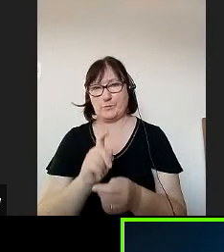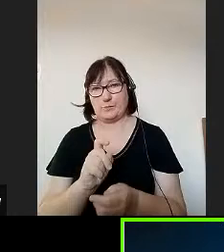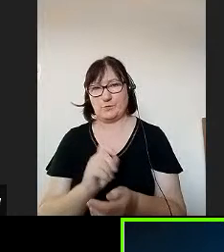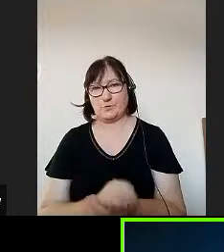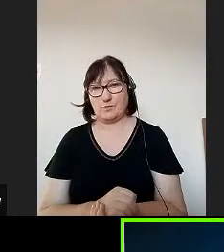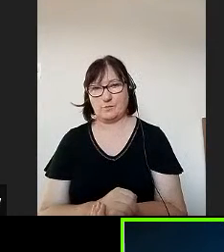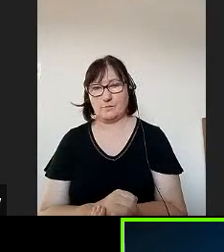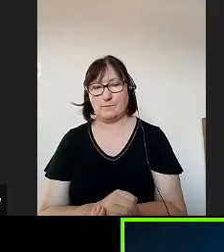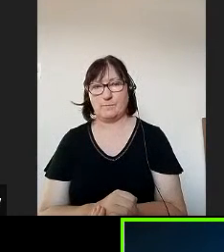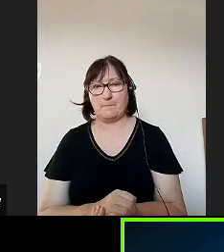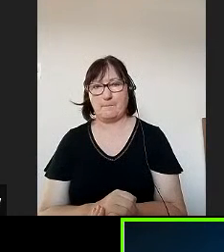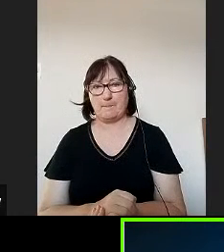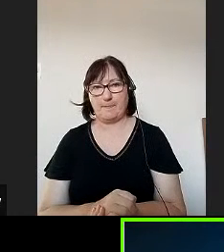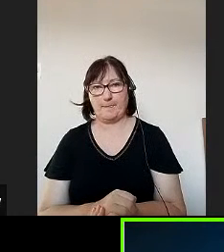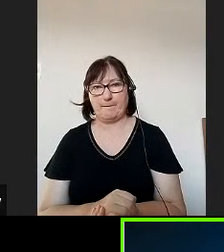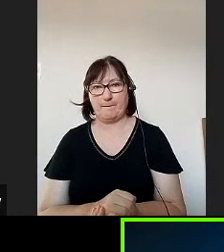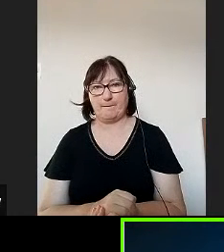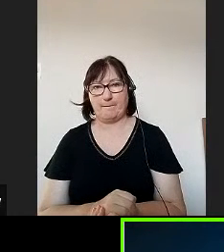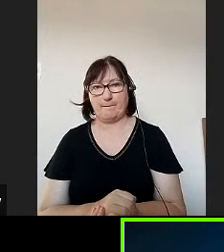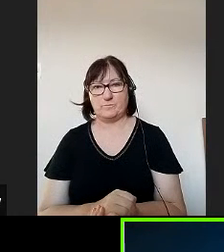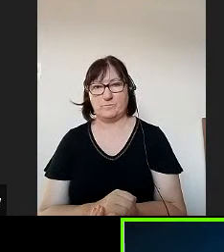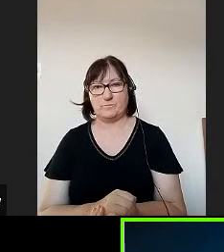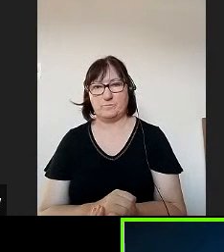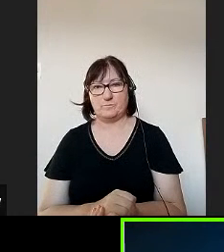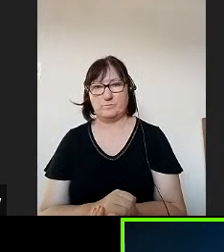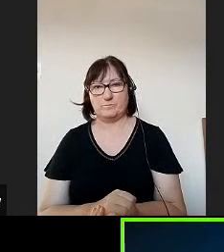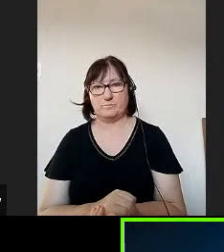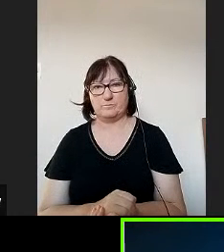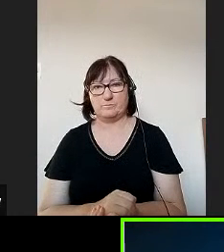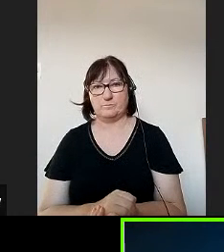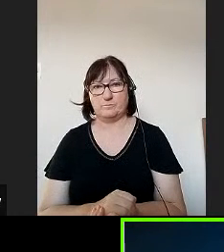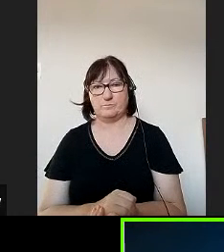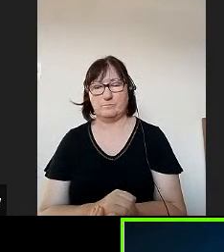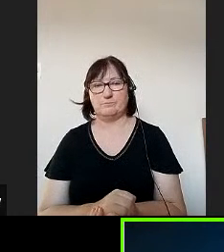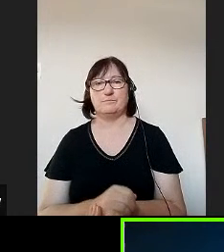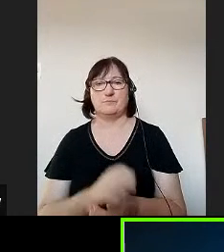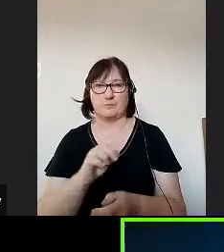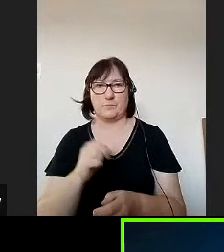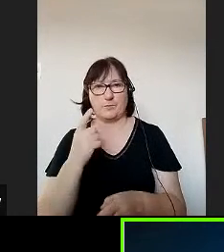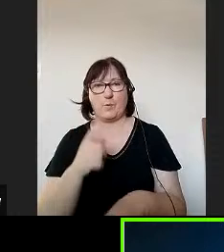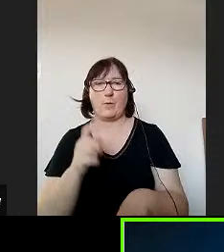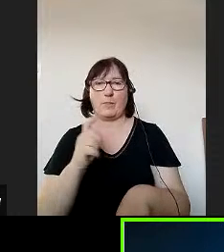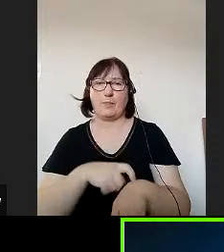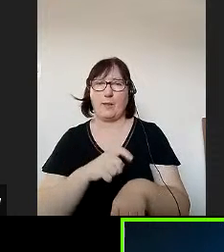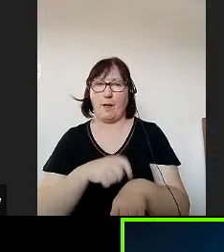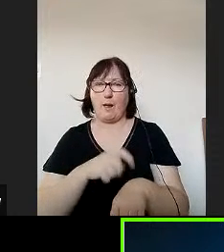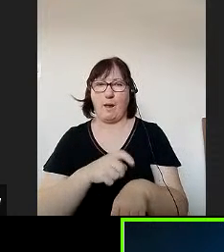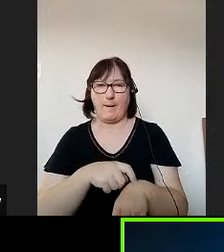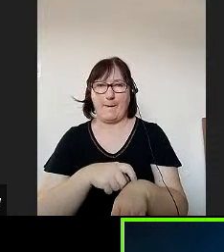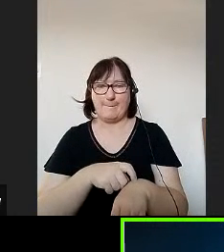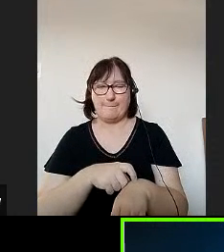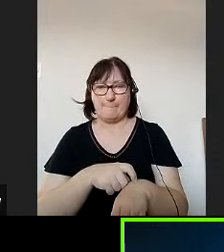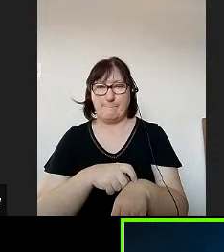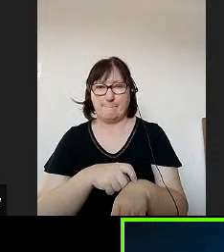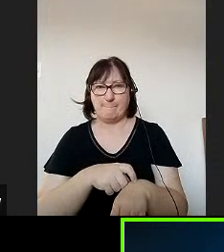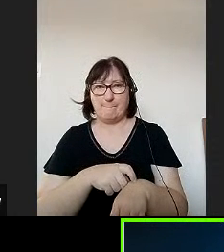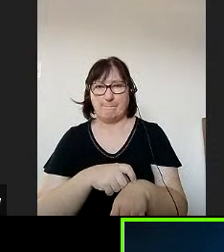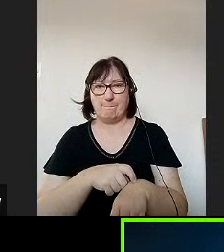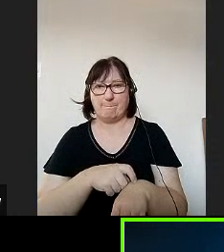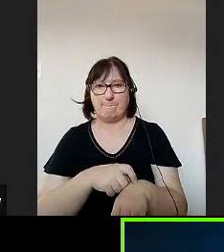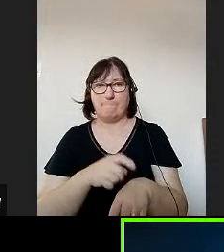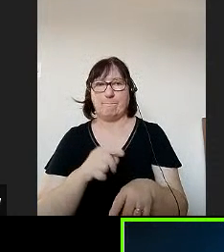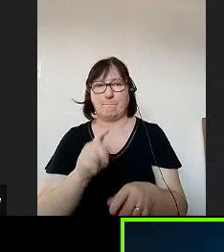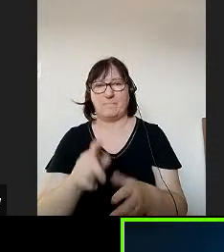to already, is what is the tariff determination turnaround time, and where does one track the status of an